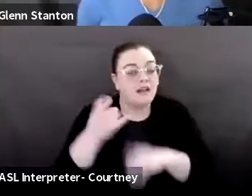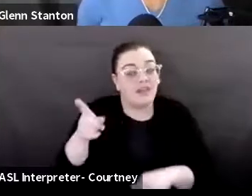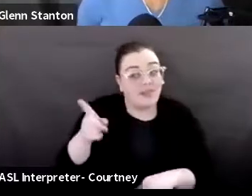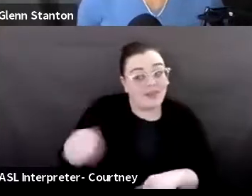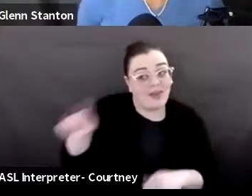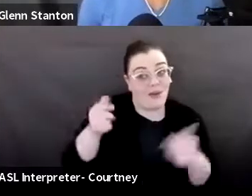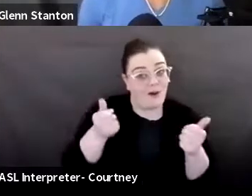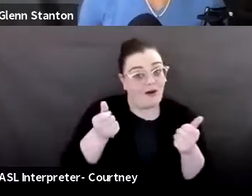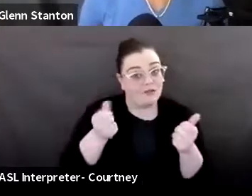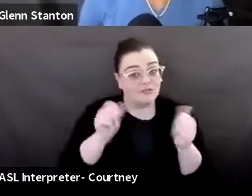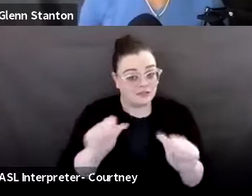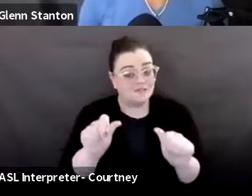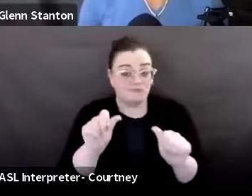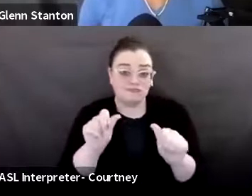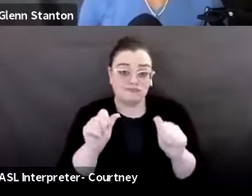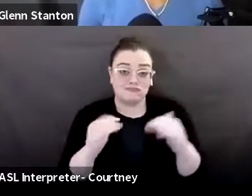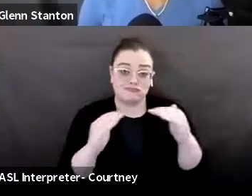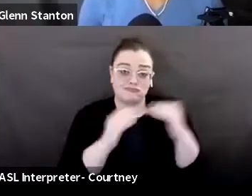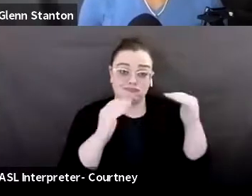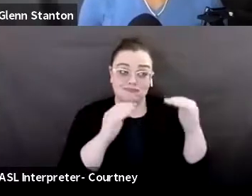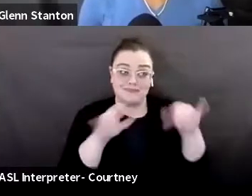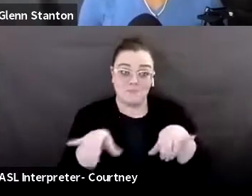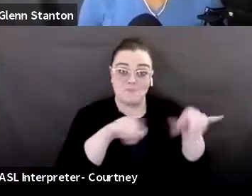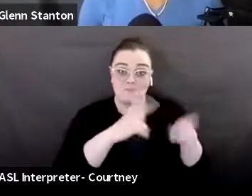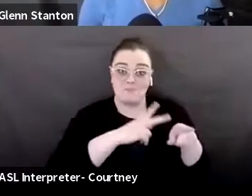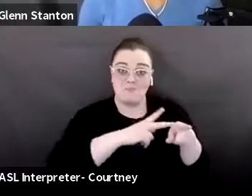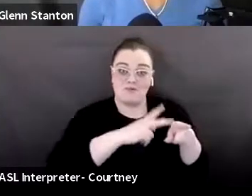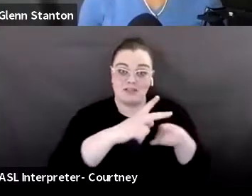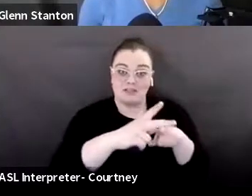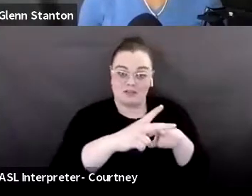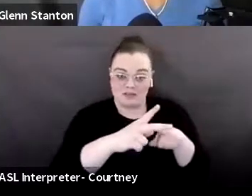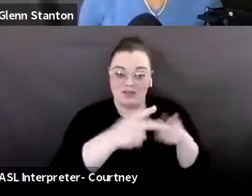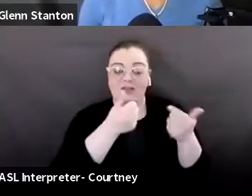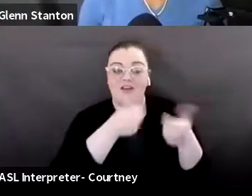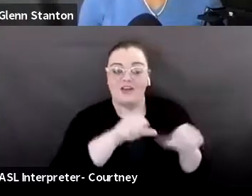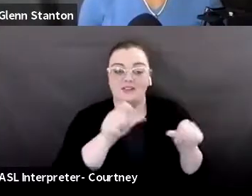auditions are on par with any professional audition that you could